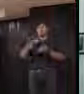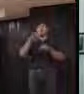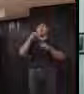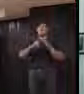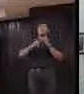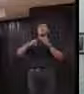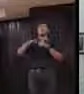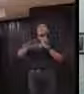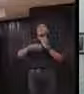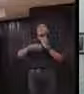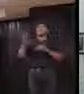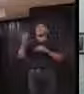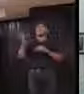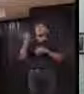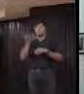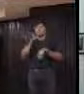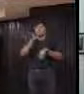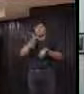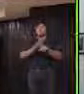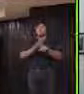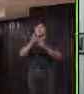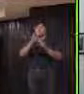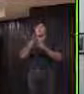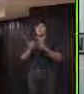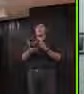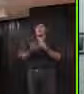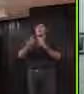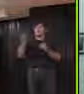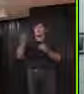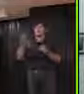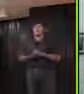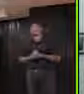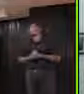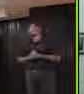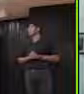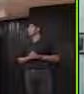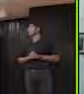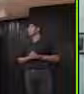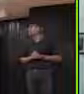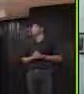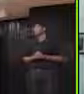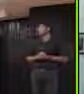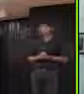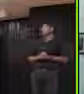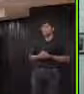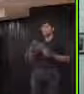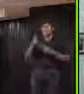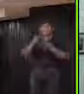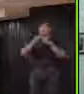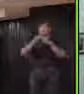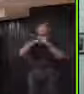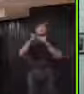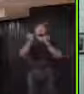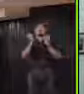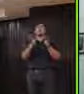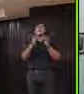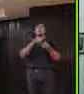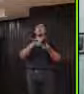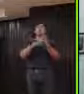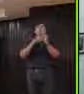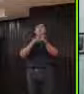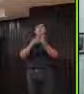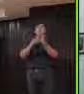I'll just stay for a minute. We'll finish this in the next 5 minutes. Mr. Habibullah, the question on Jammu and